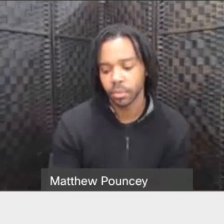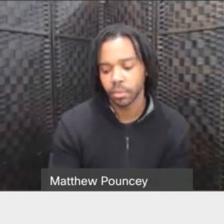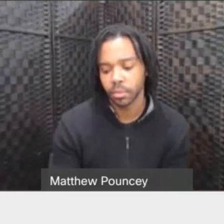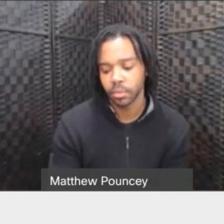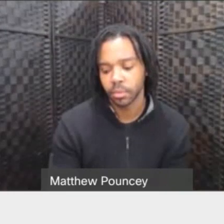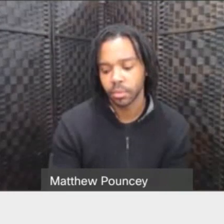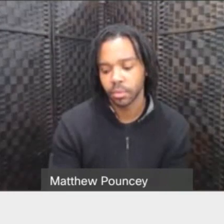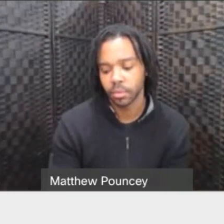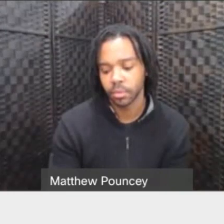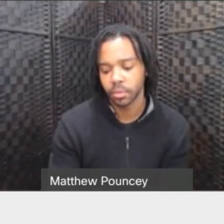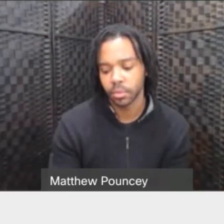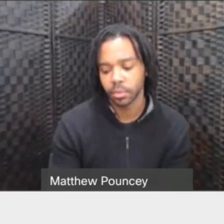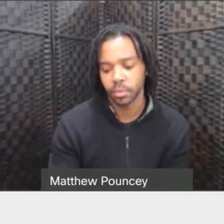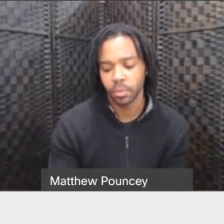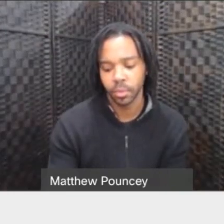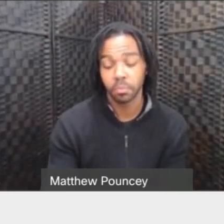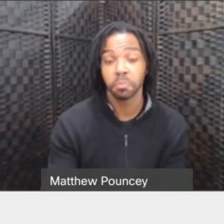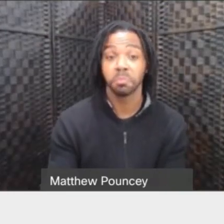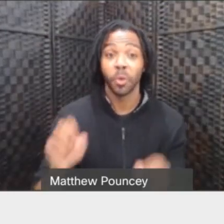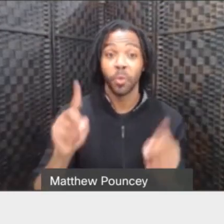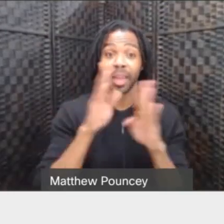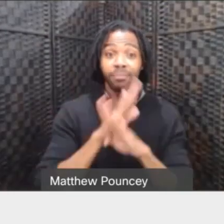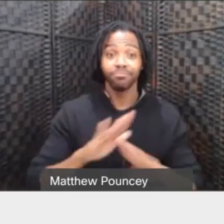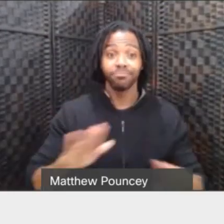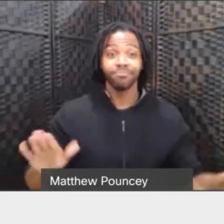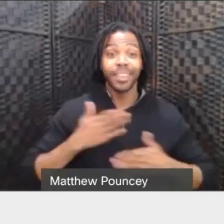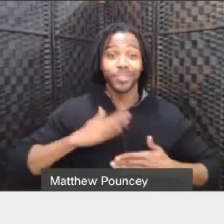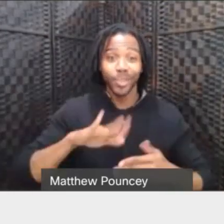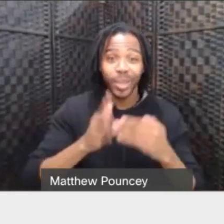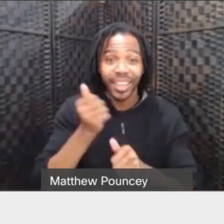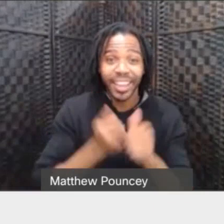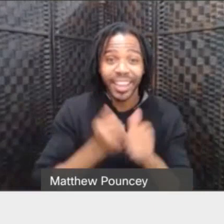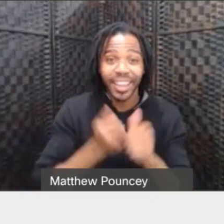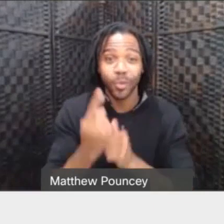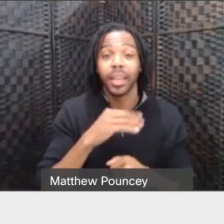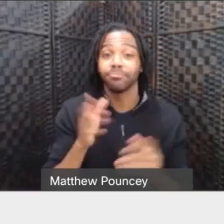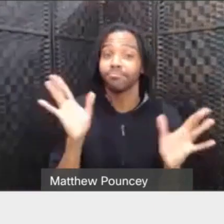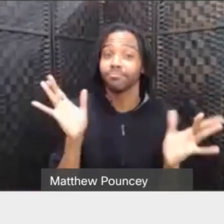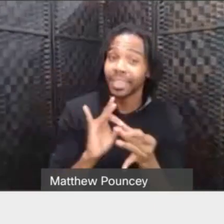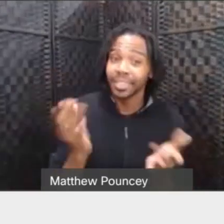Okay, well, have a great weekend, everyone, and we will talk again next Friday.